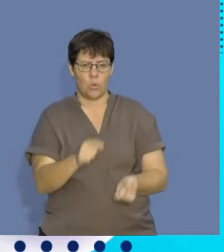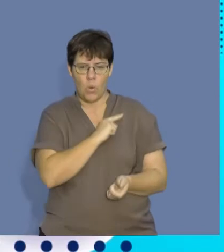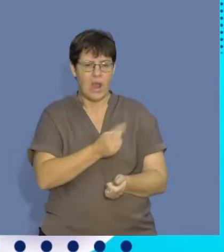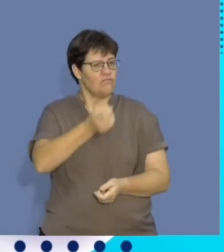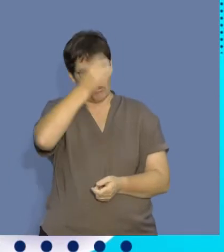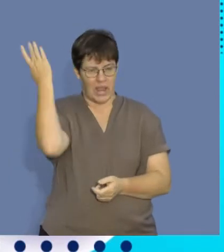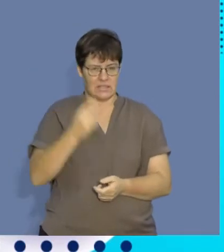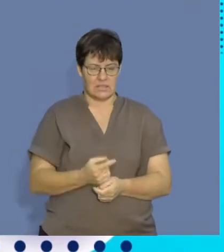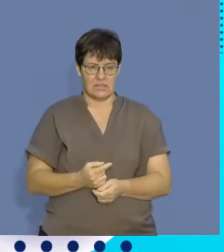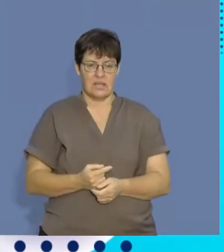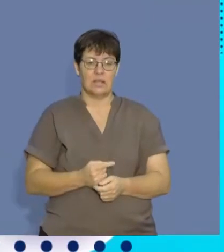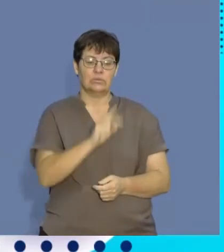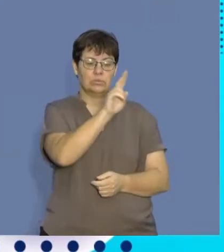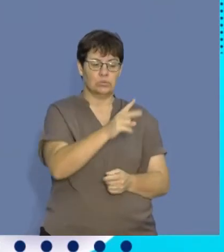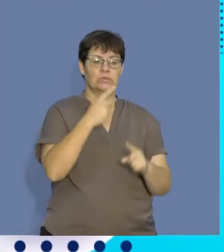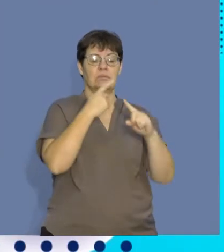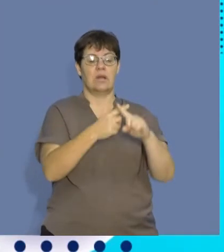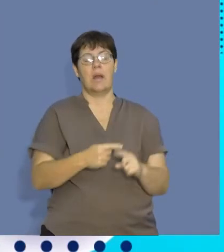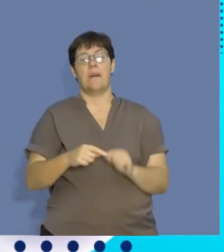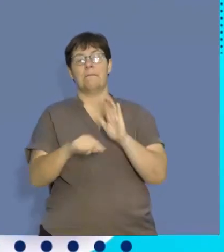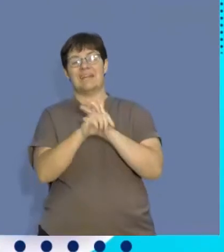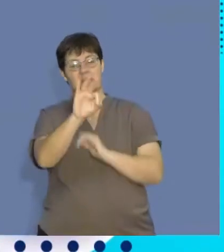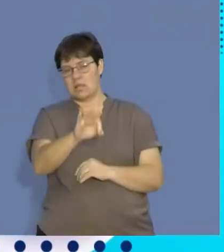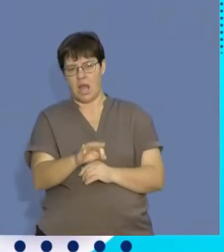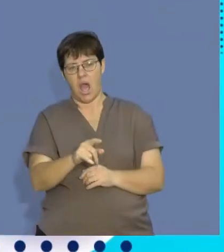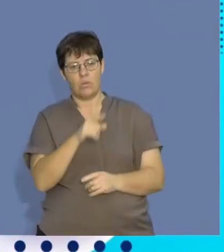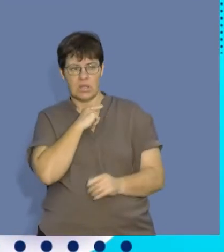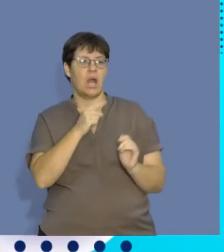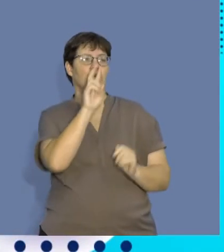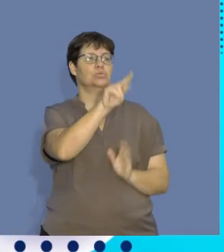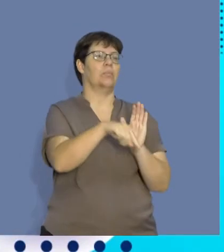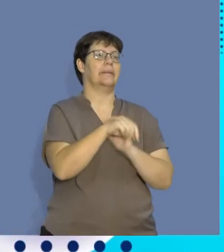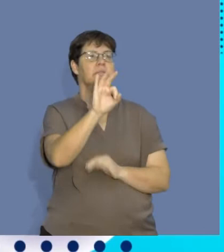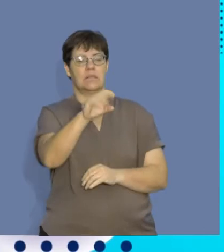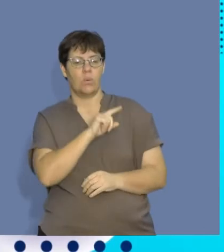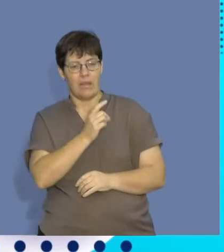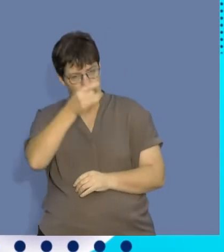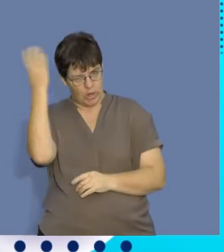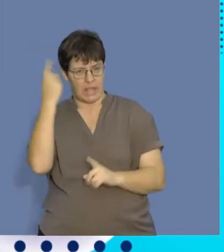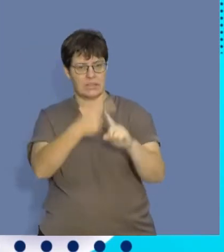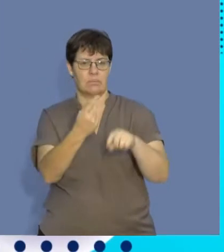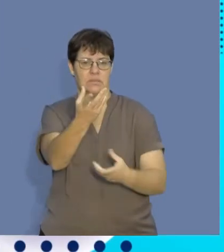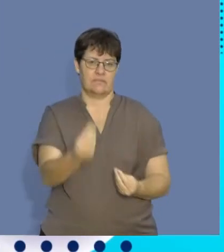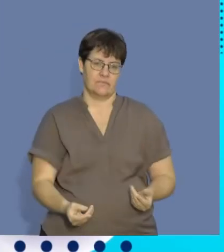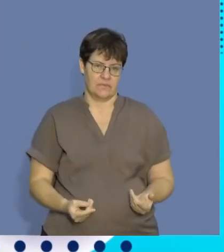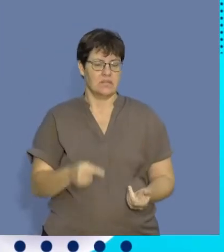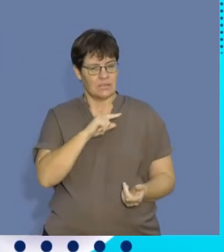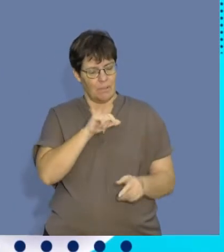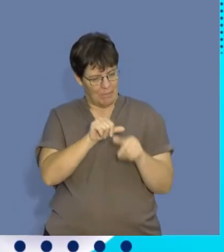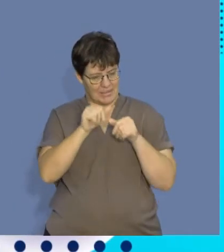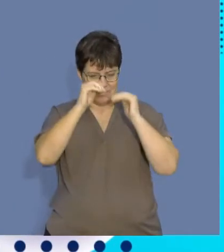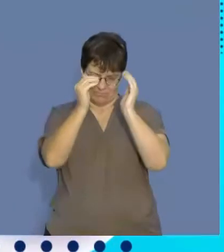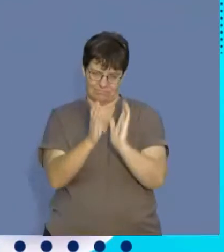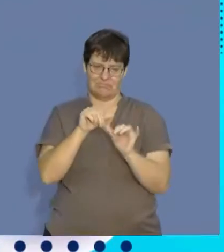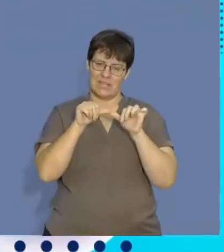thing. It's no longer 2 multiplied by minus 3. So always use brackets, because brackets and multiplication is